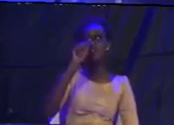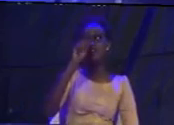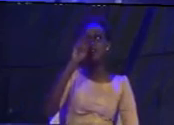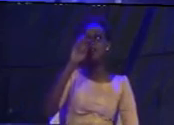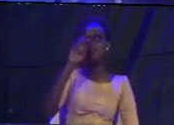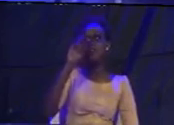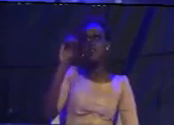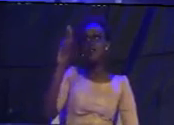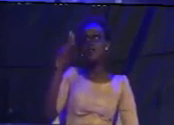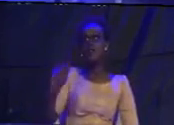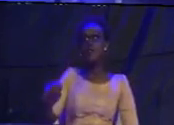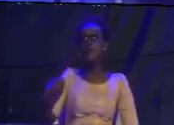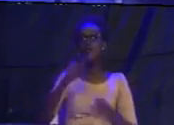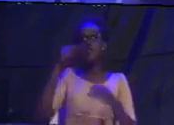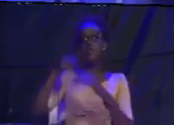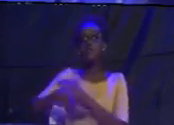now. For